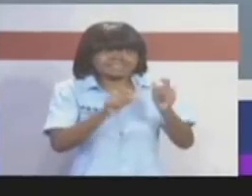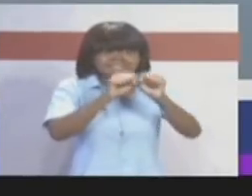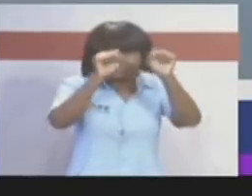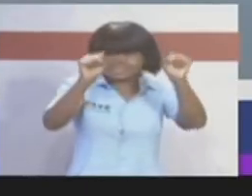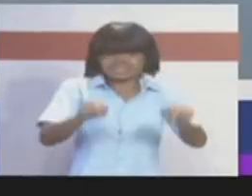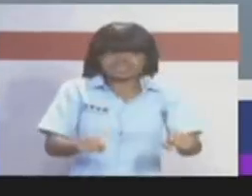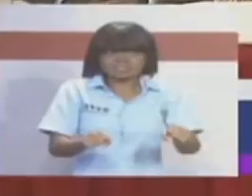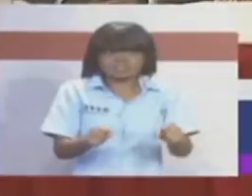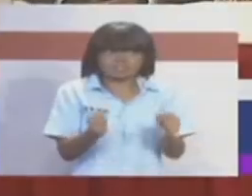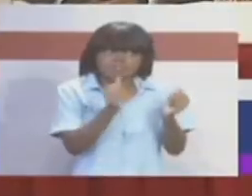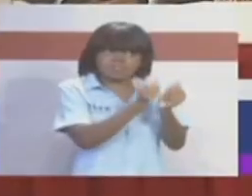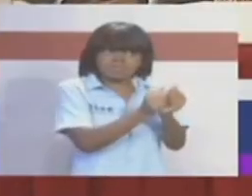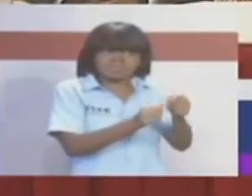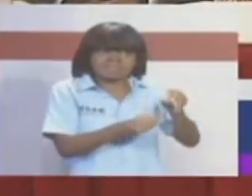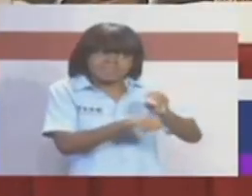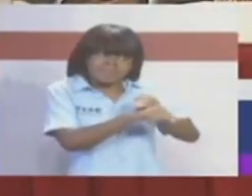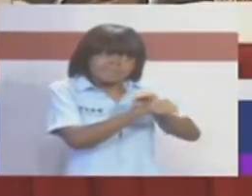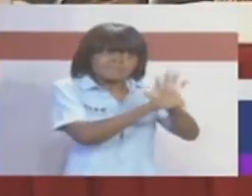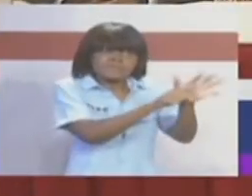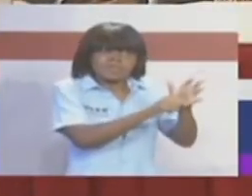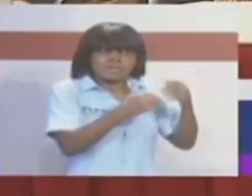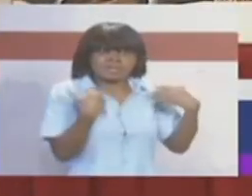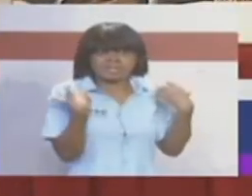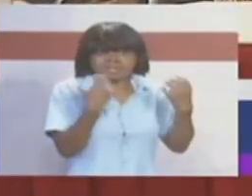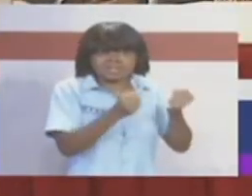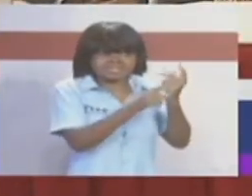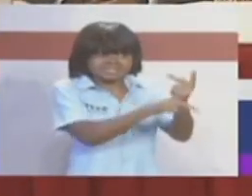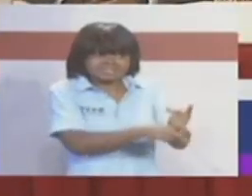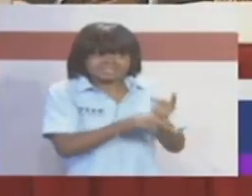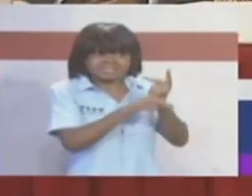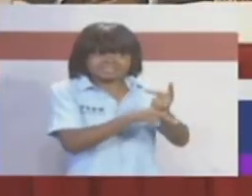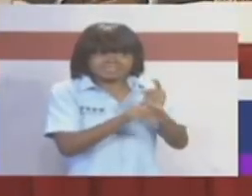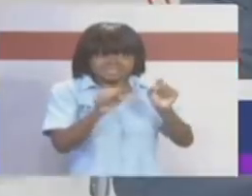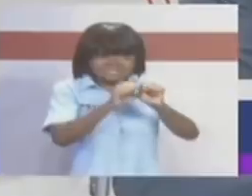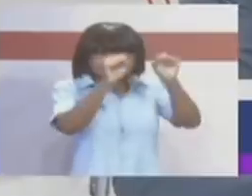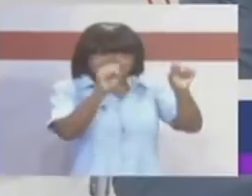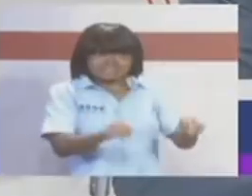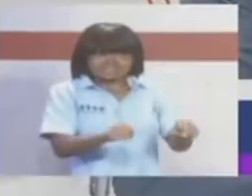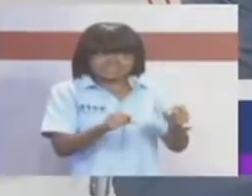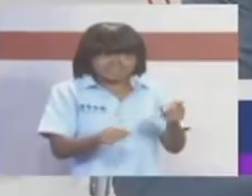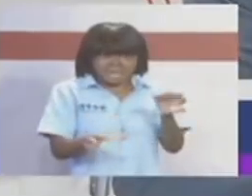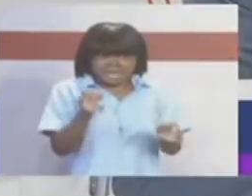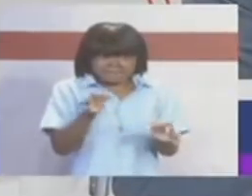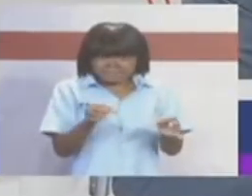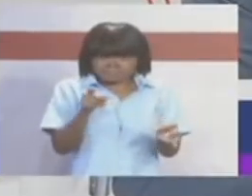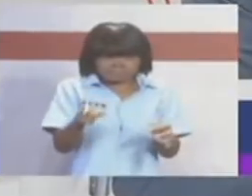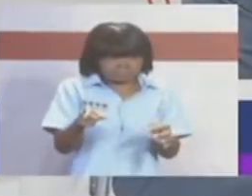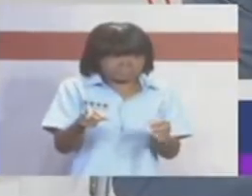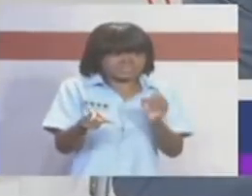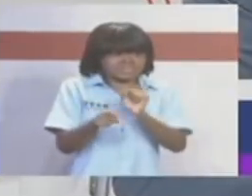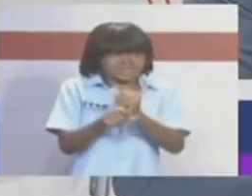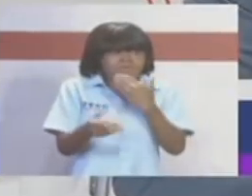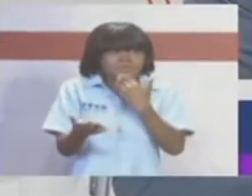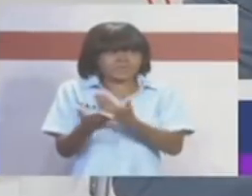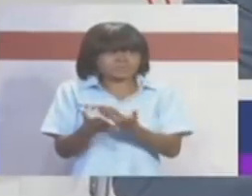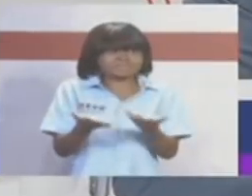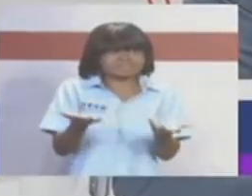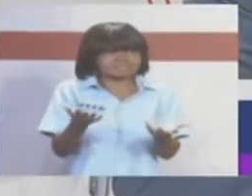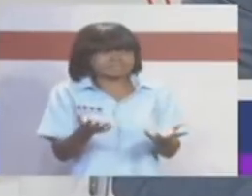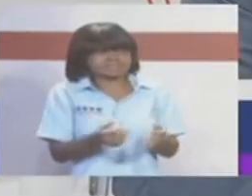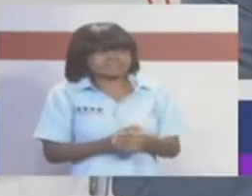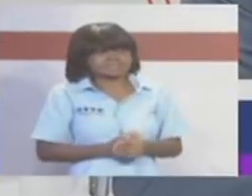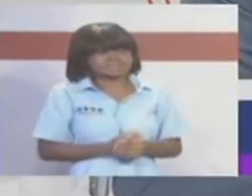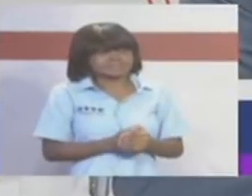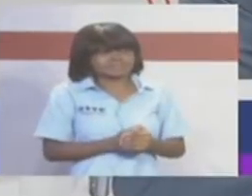you. Okay, thank you for the question. Now, what we have been explaining, and what we'll explain again, is